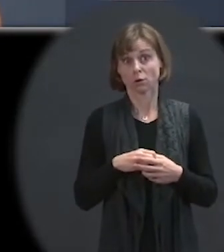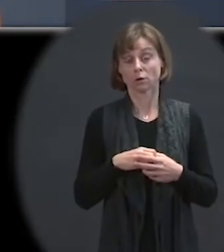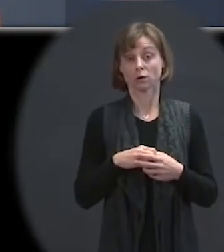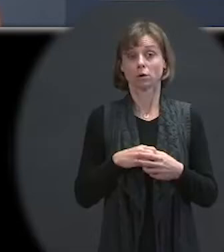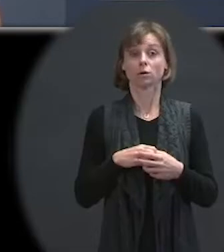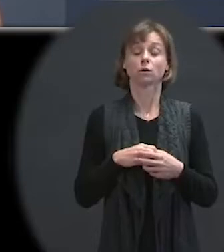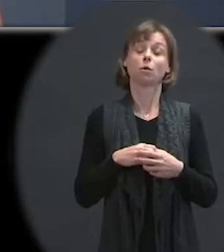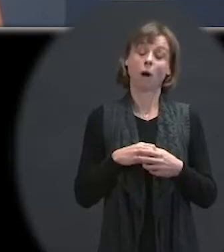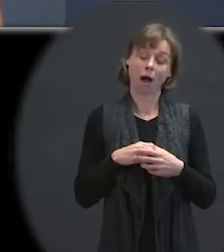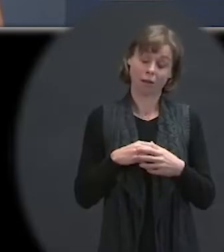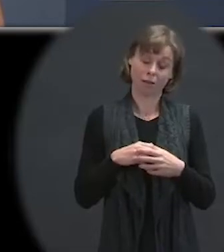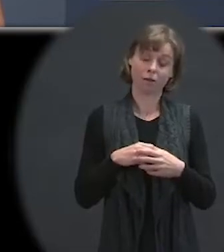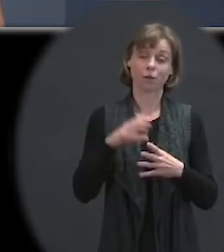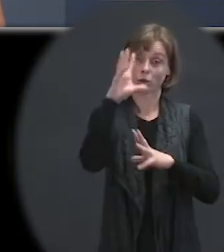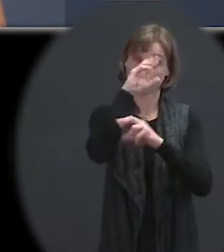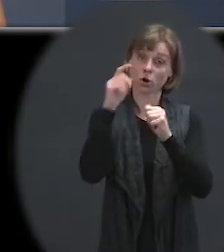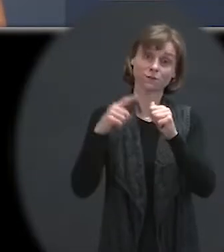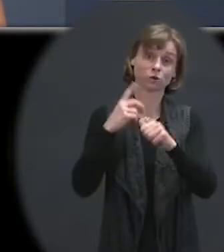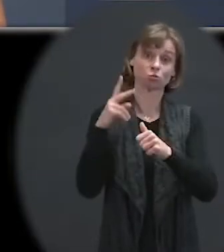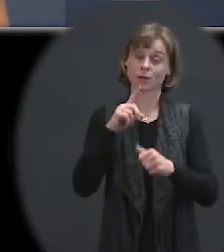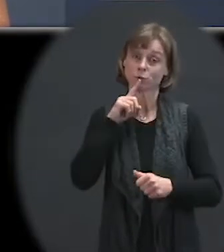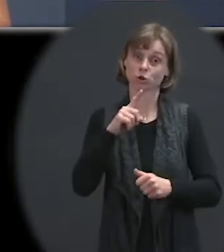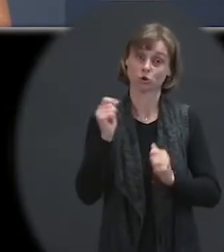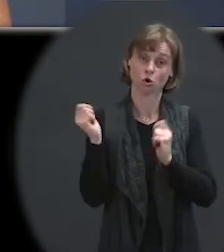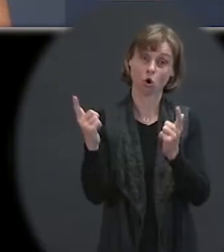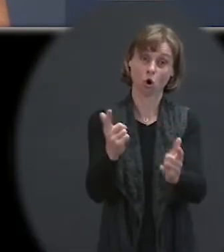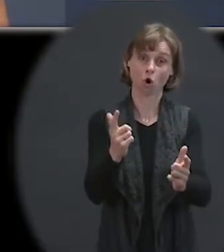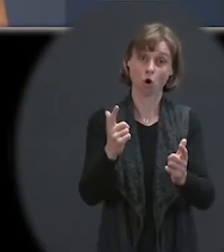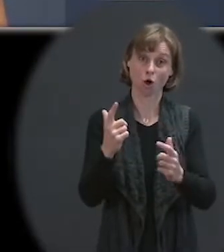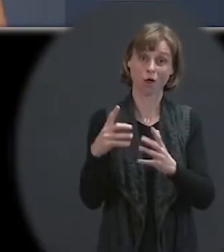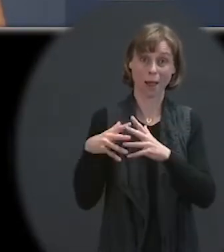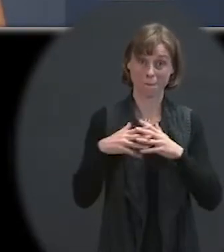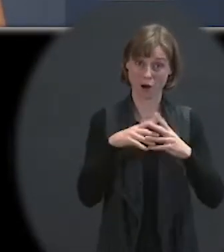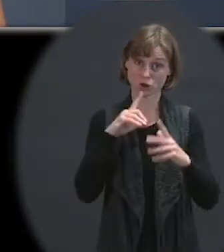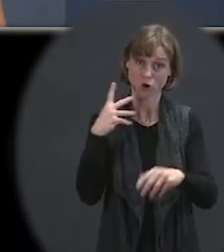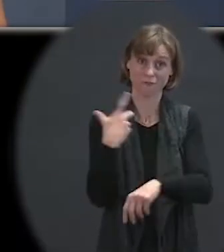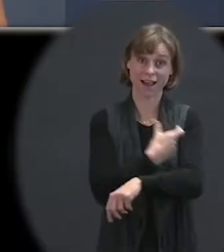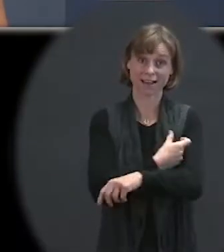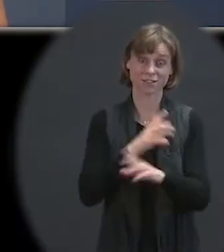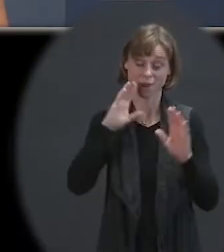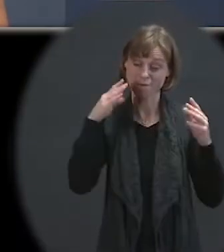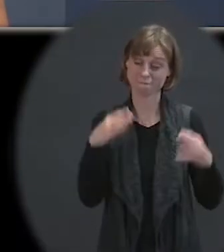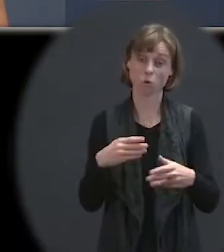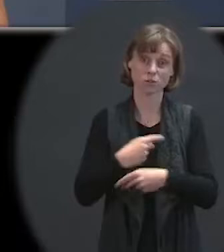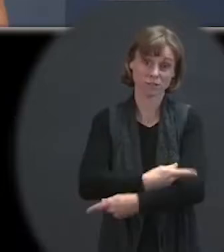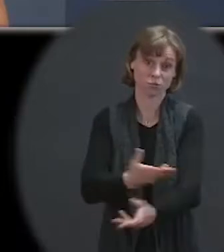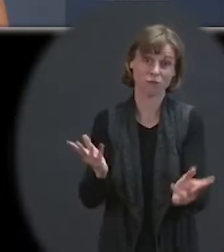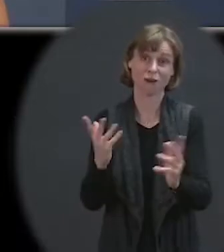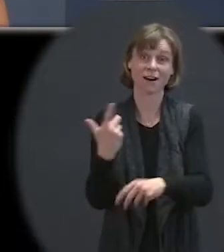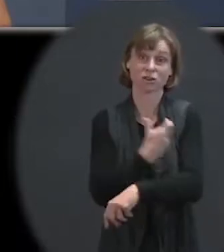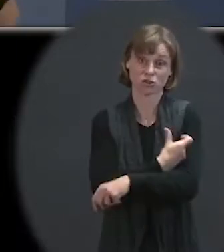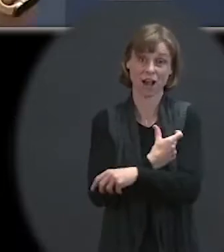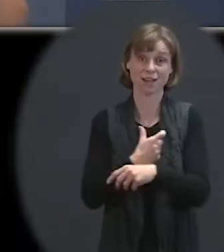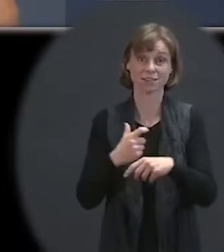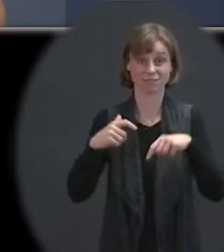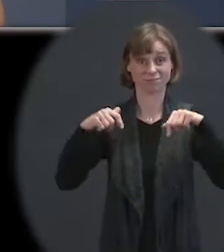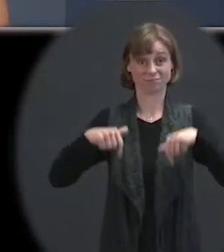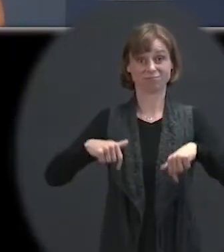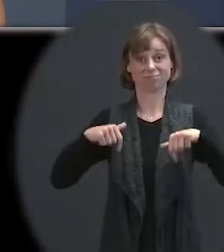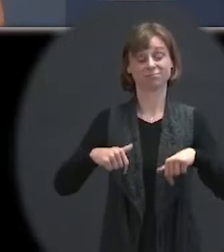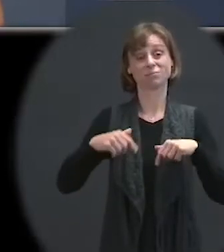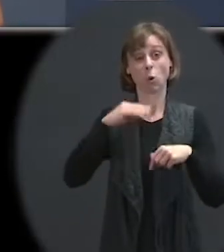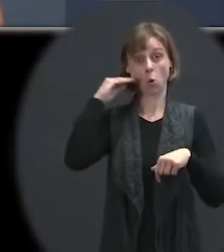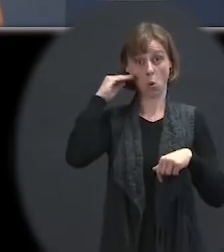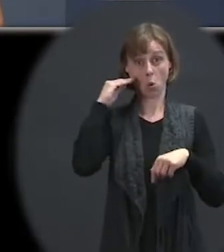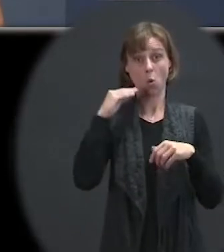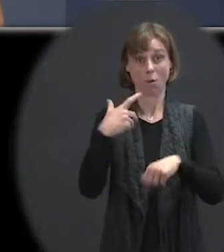first priority is ensuring every American is vaccinated, and our focus right now is getting shots in arms at home. He will, of course, he looks forward to engaging